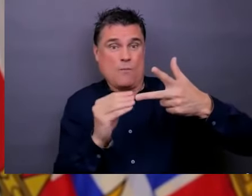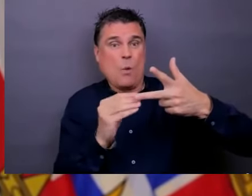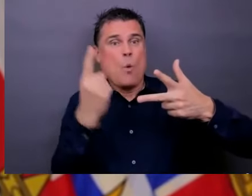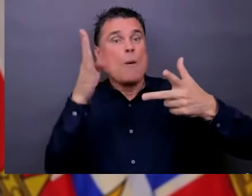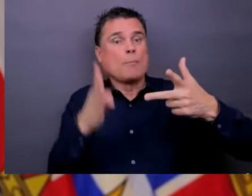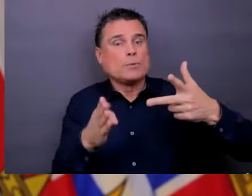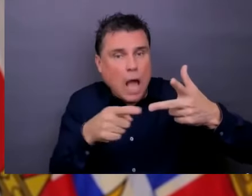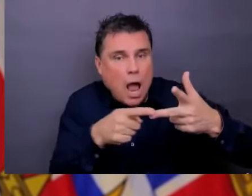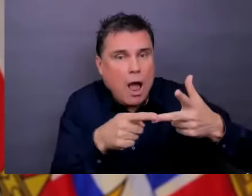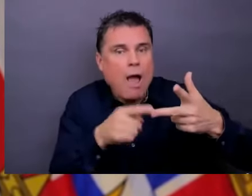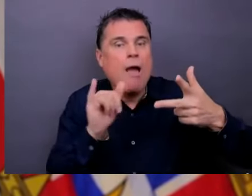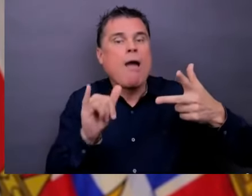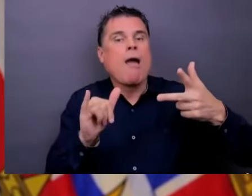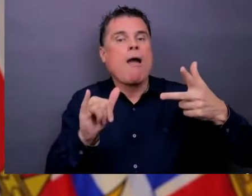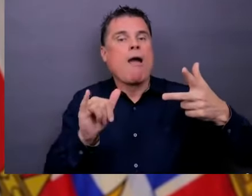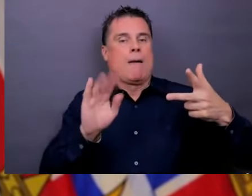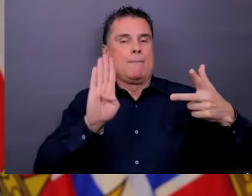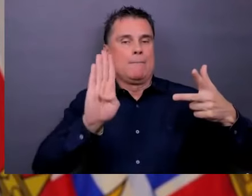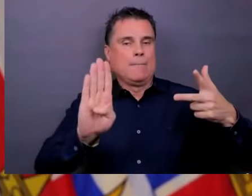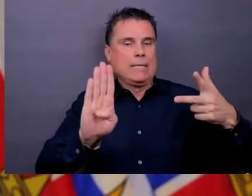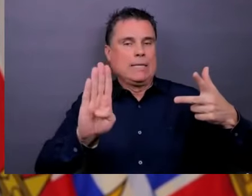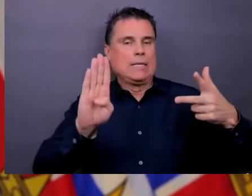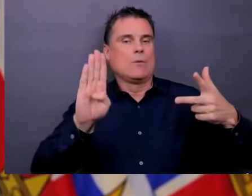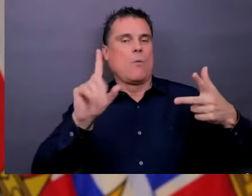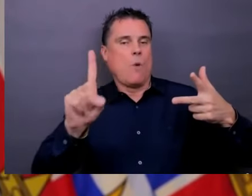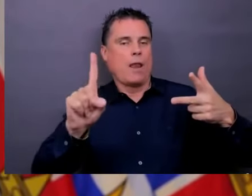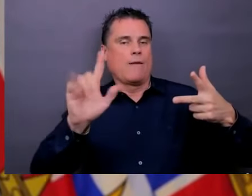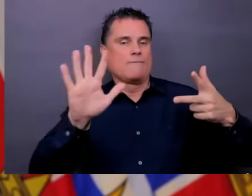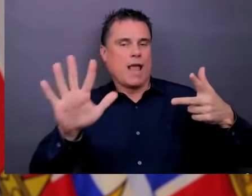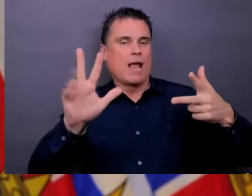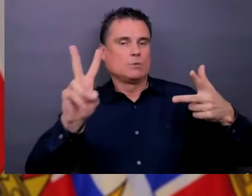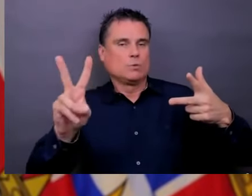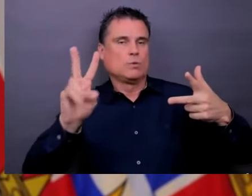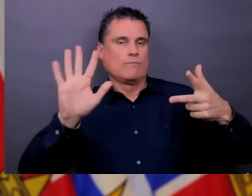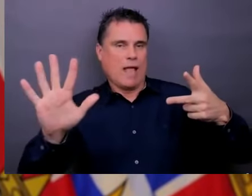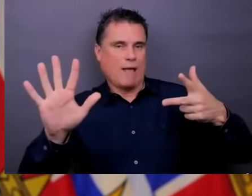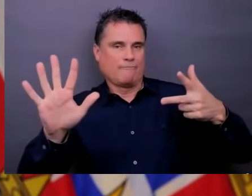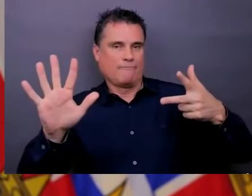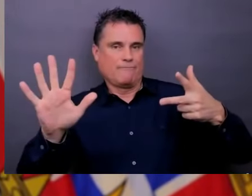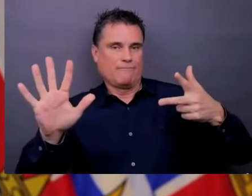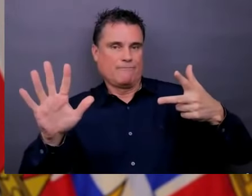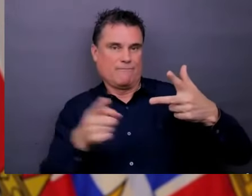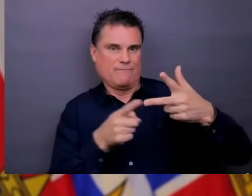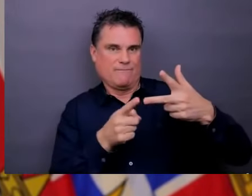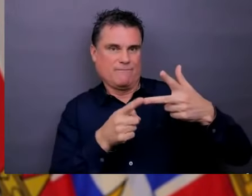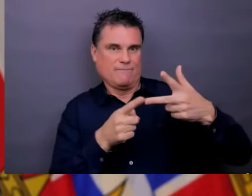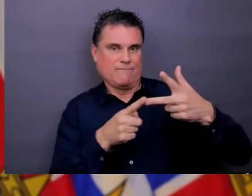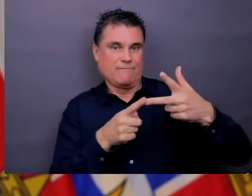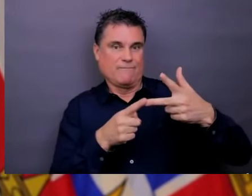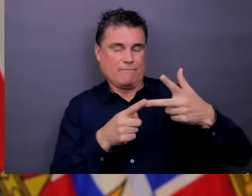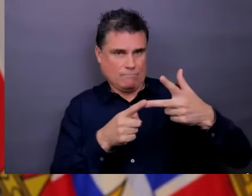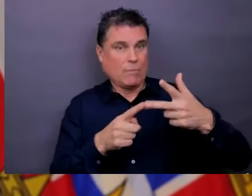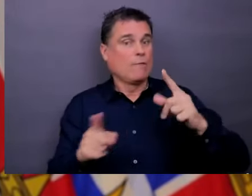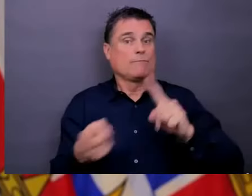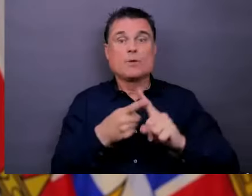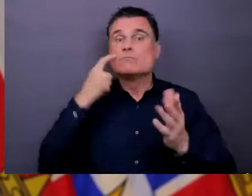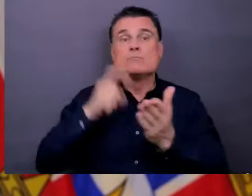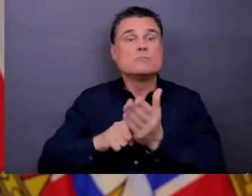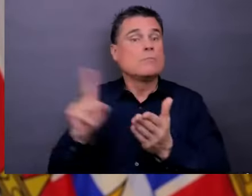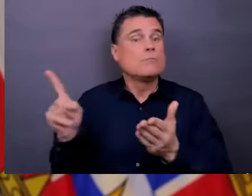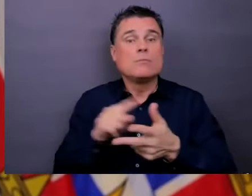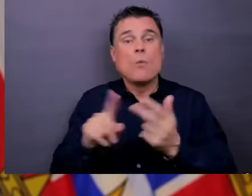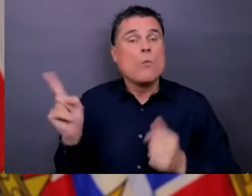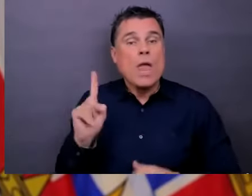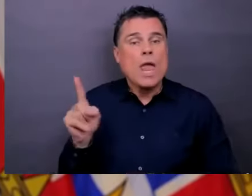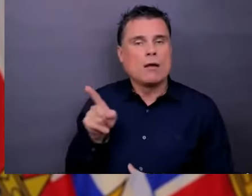B1525 variant that's been first detected in Nigeria. And when we talked about it last week, it was one that was called